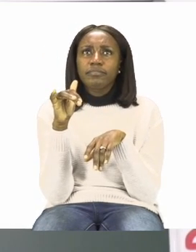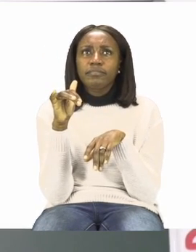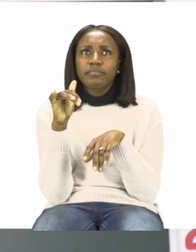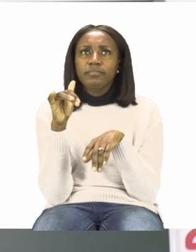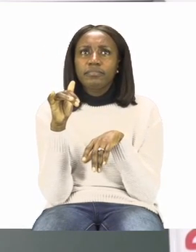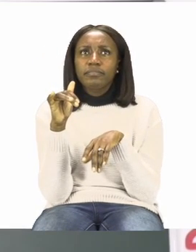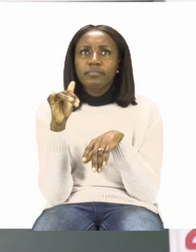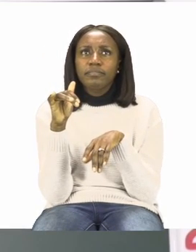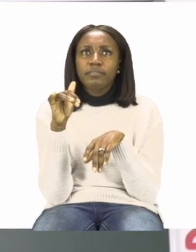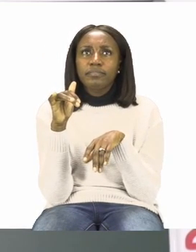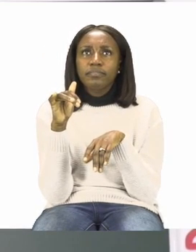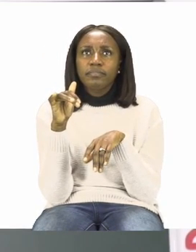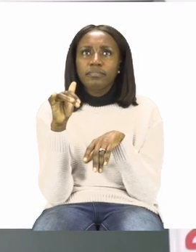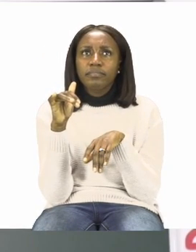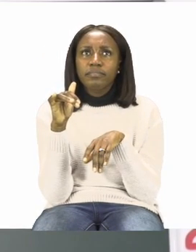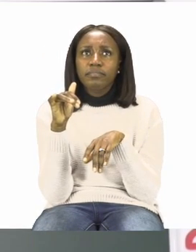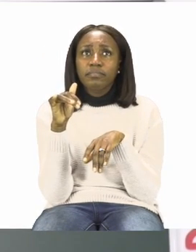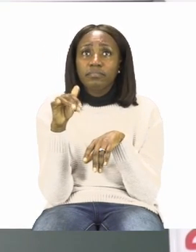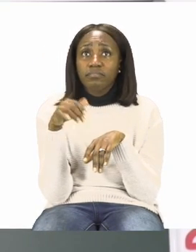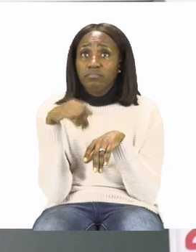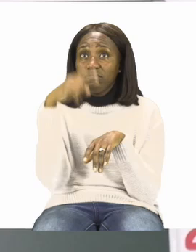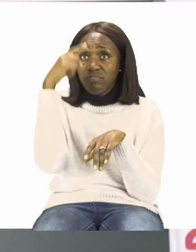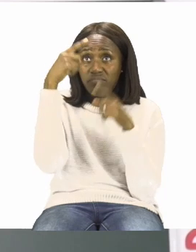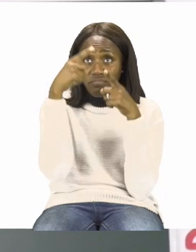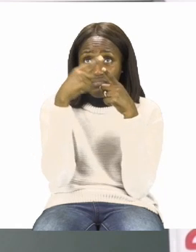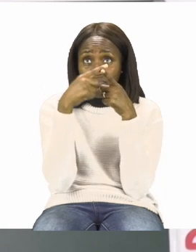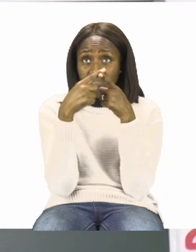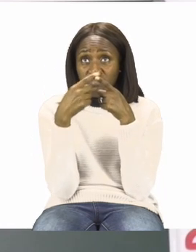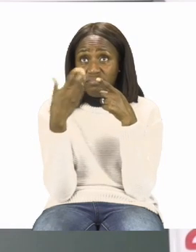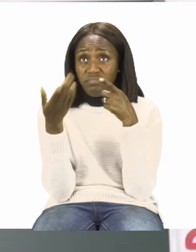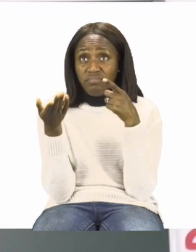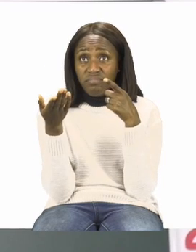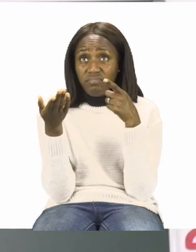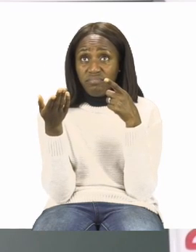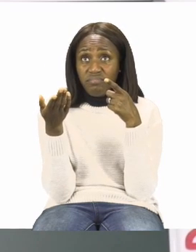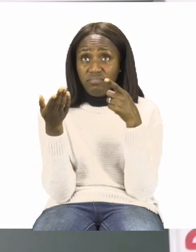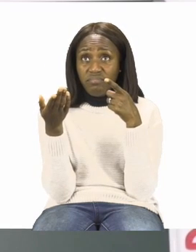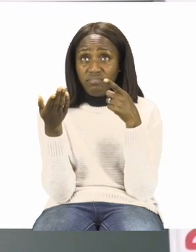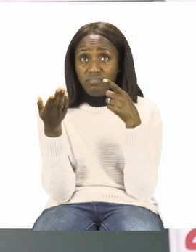there. Is this the word chalkboard?